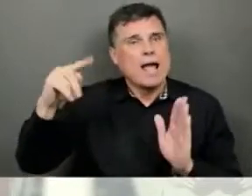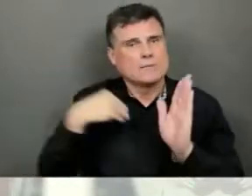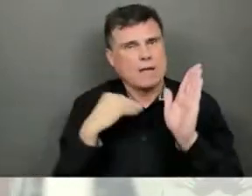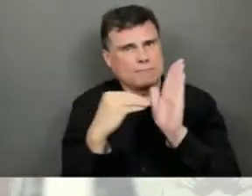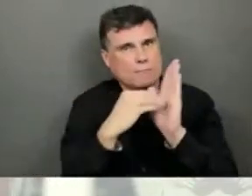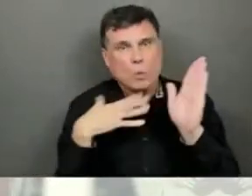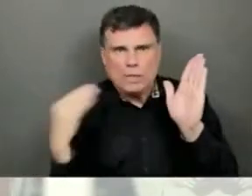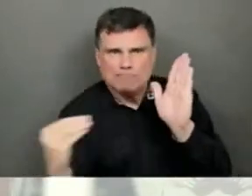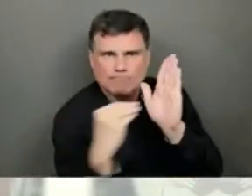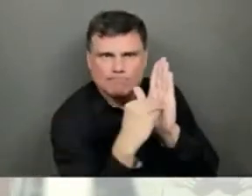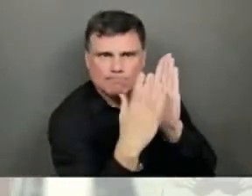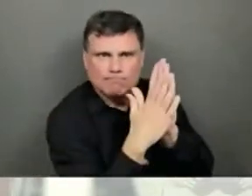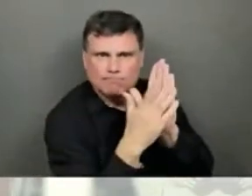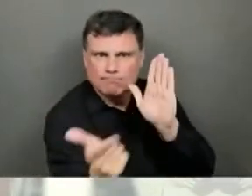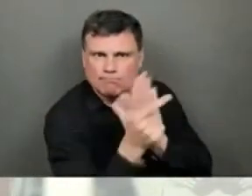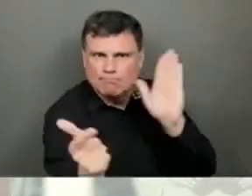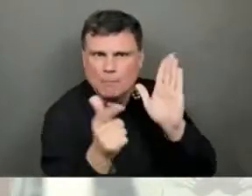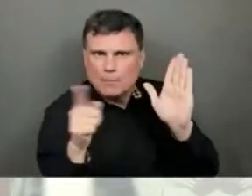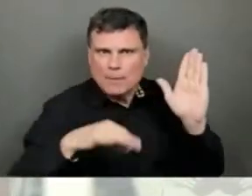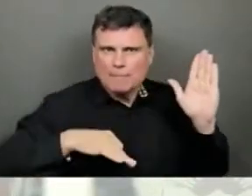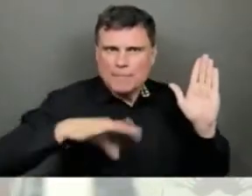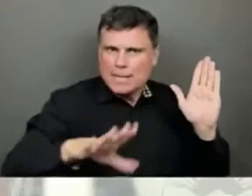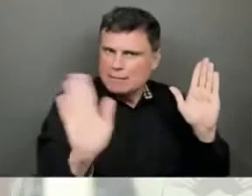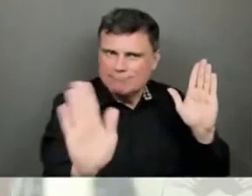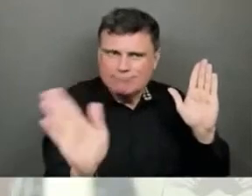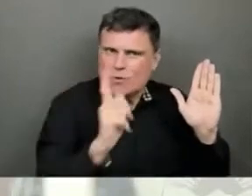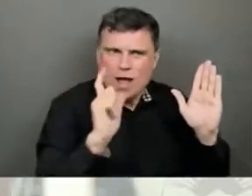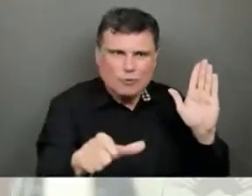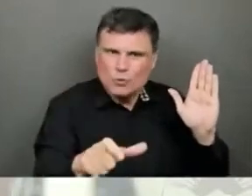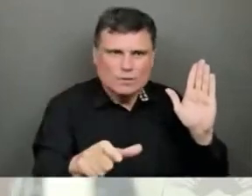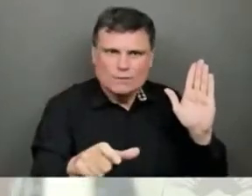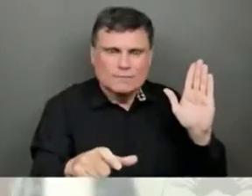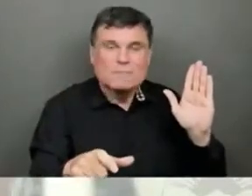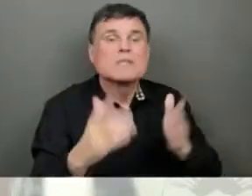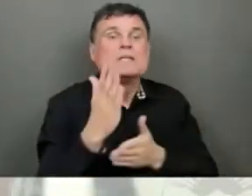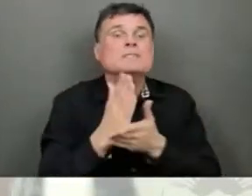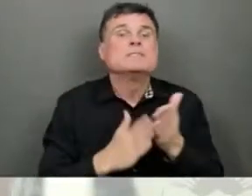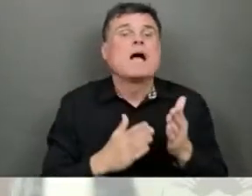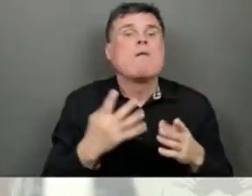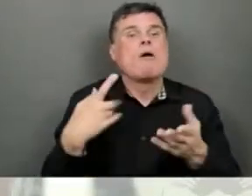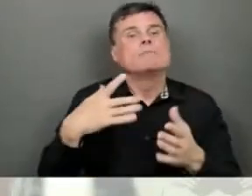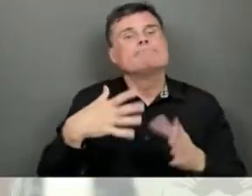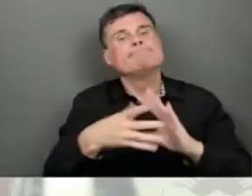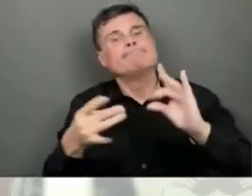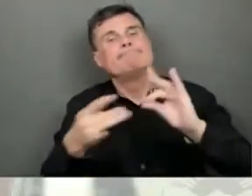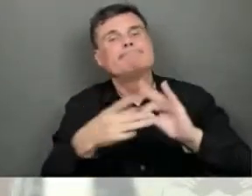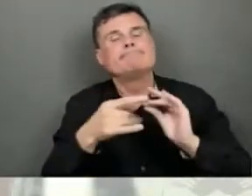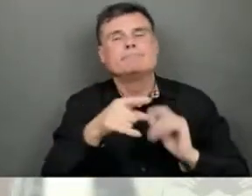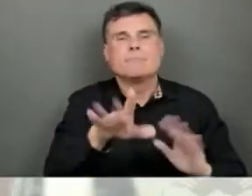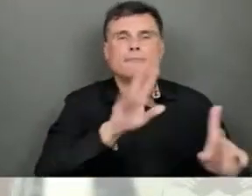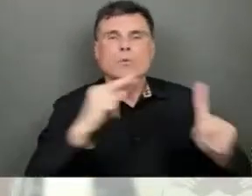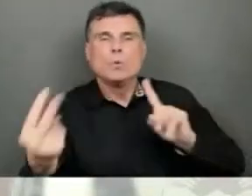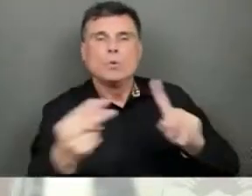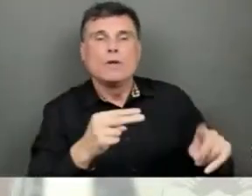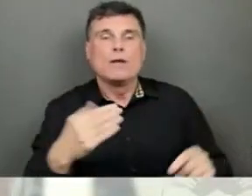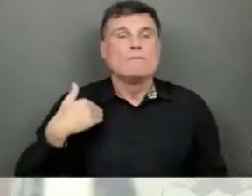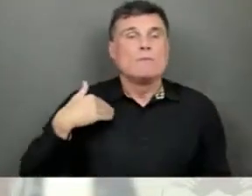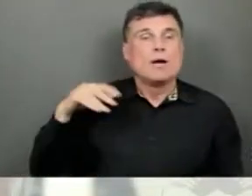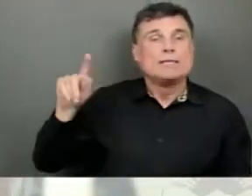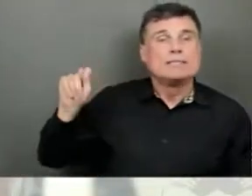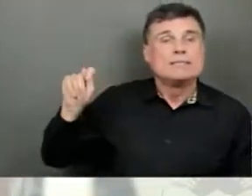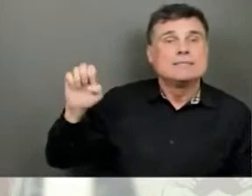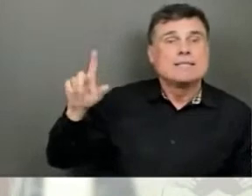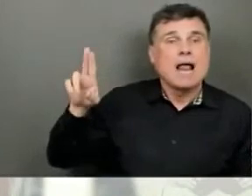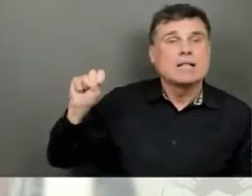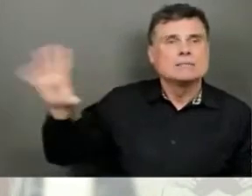by regulation. As you know, there's been some talk about some particular issues, the TELUS health situation, which